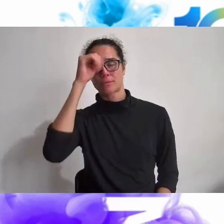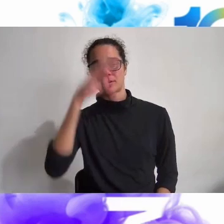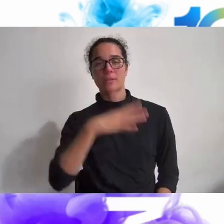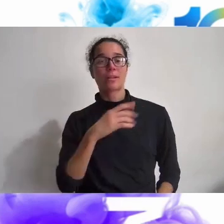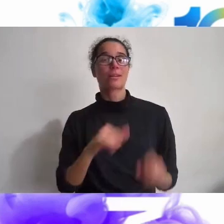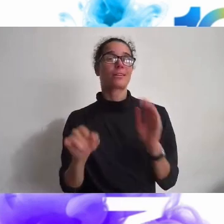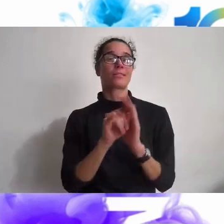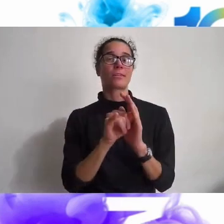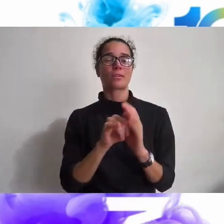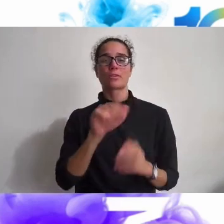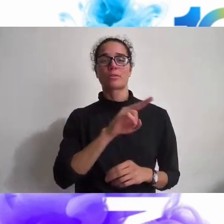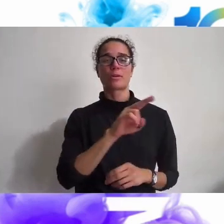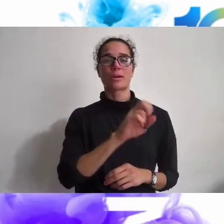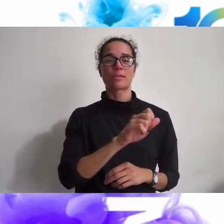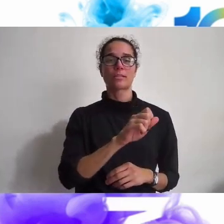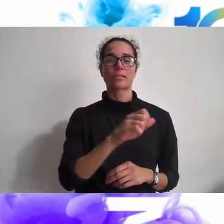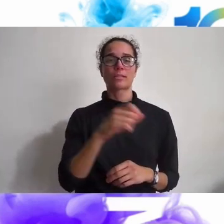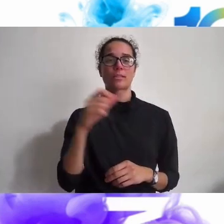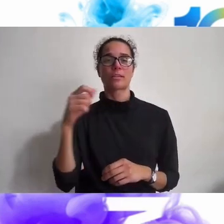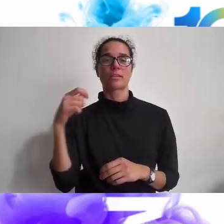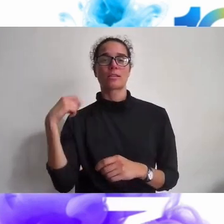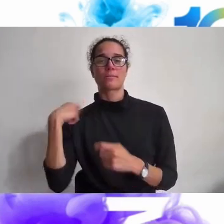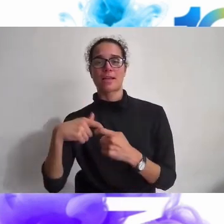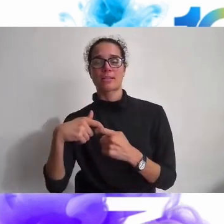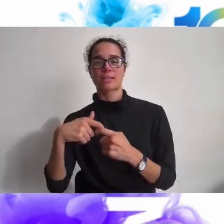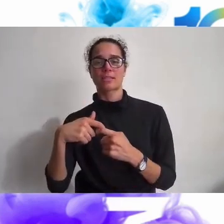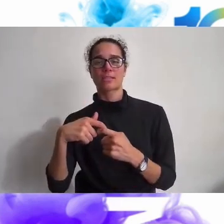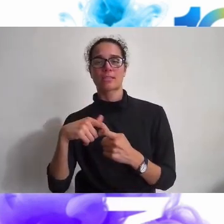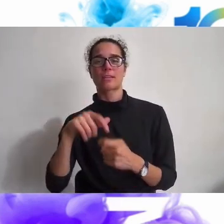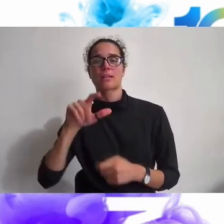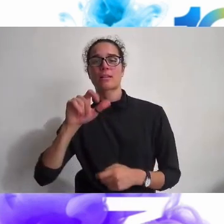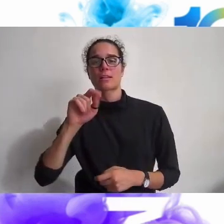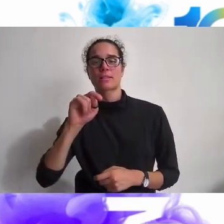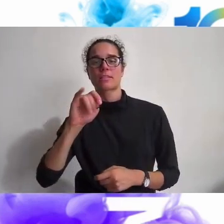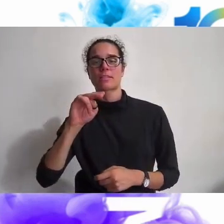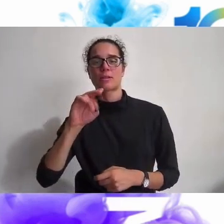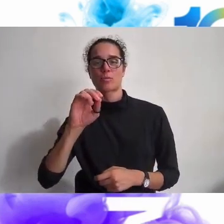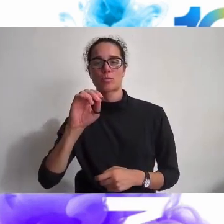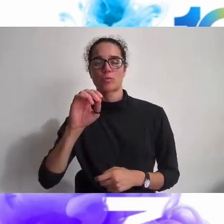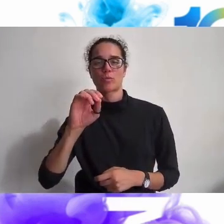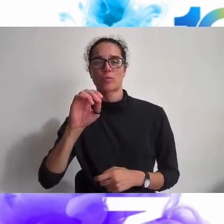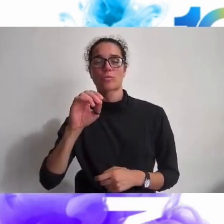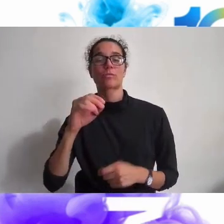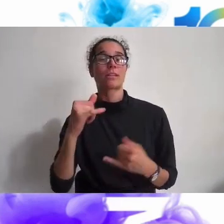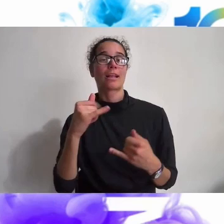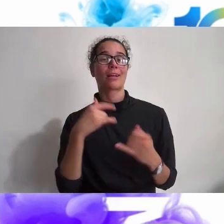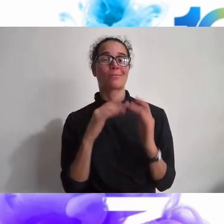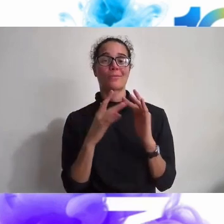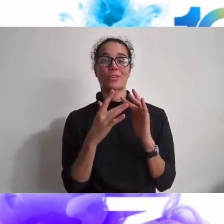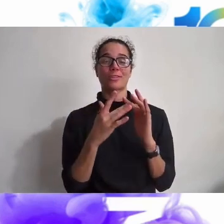Hispanic Latino. And today I am virtually in my home